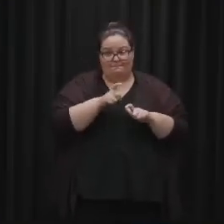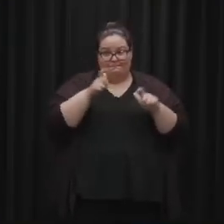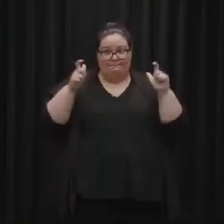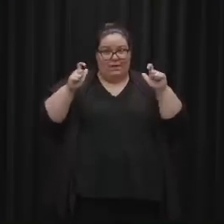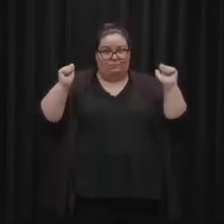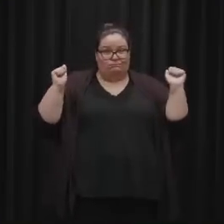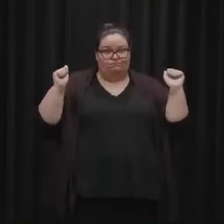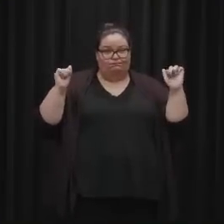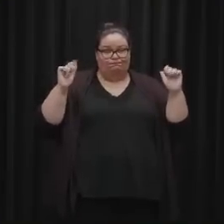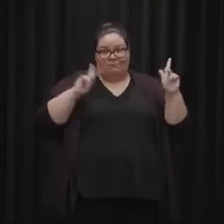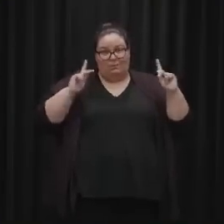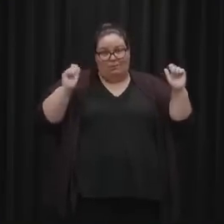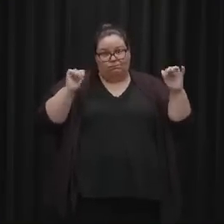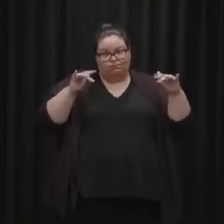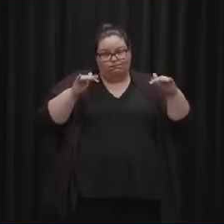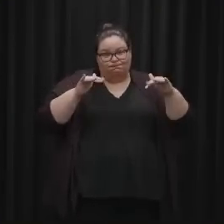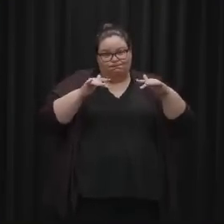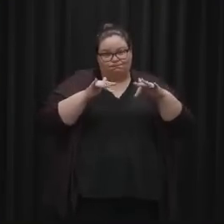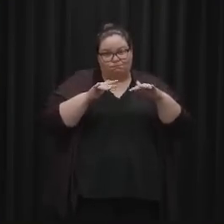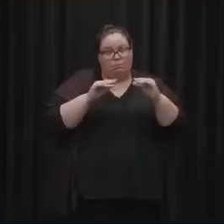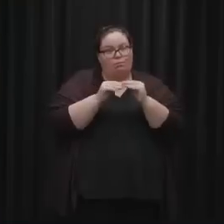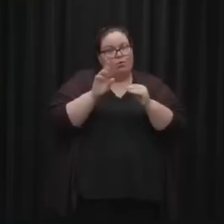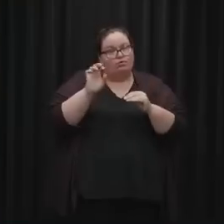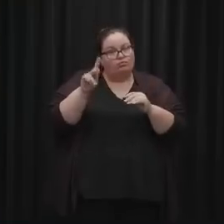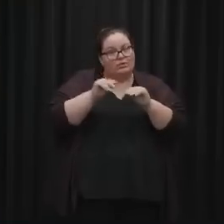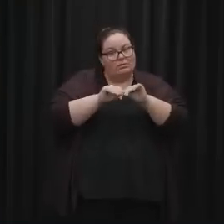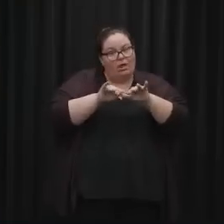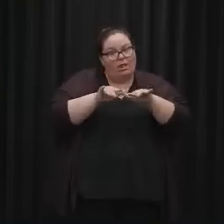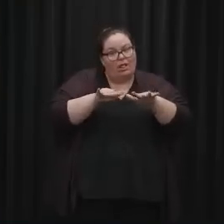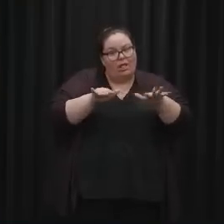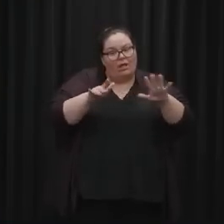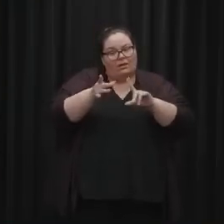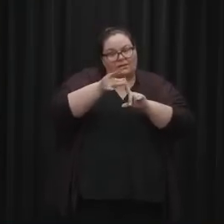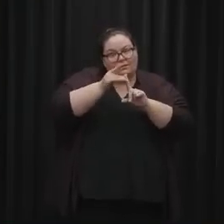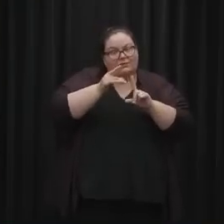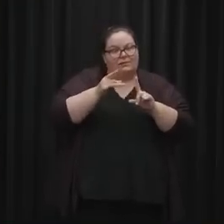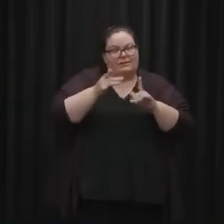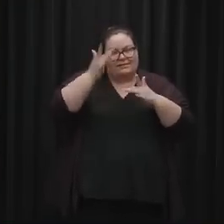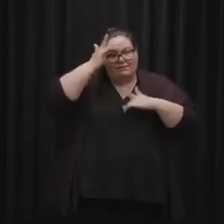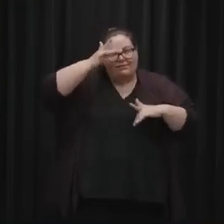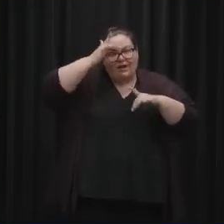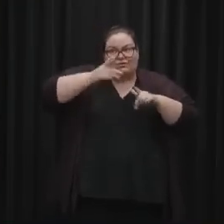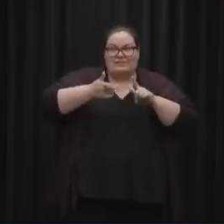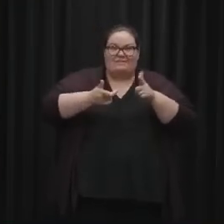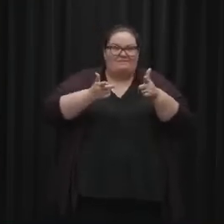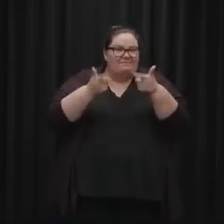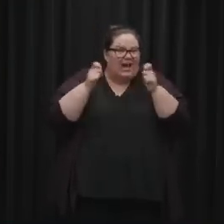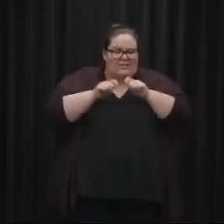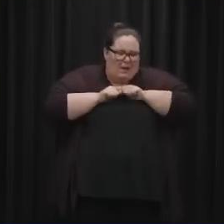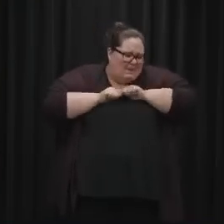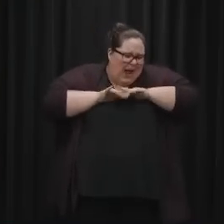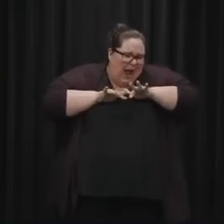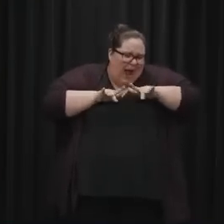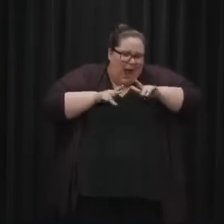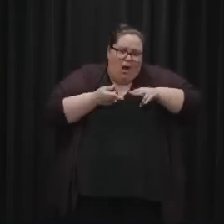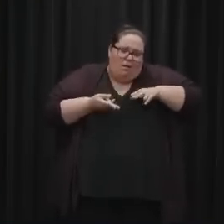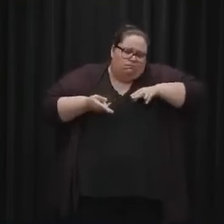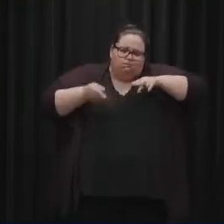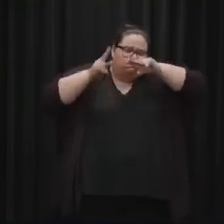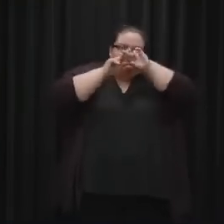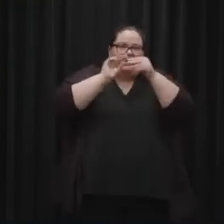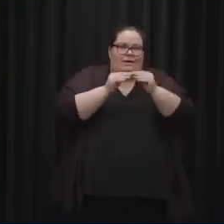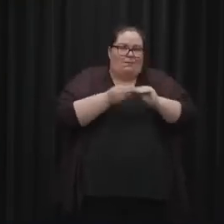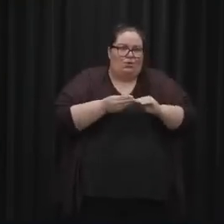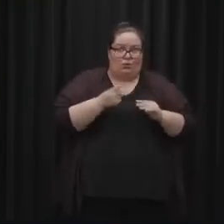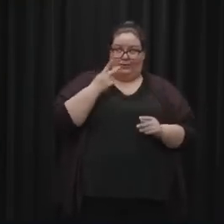more contacts, more risk of spread, and more complications. This is a disease, this is a virus that spreads exponentially, and those numbers can go up